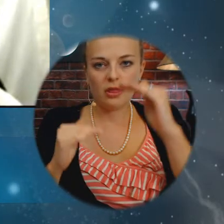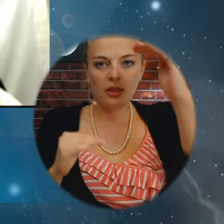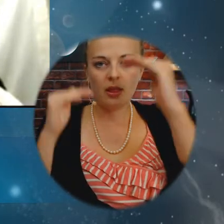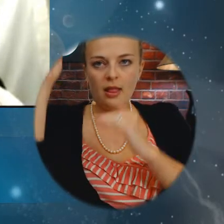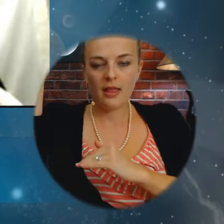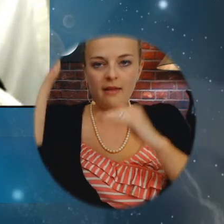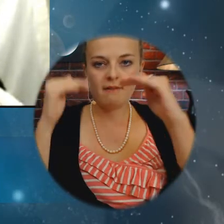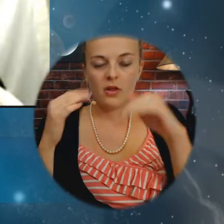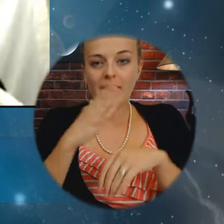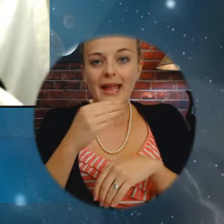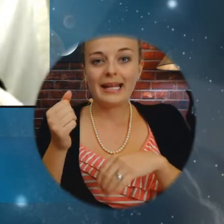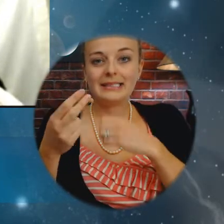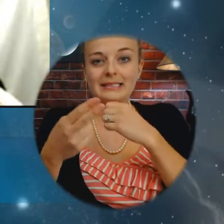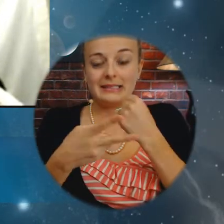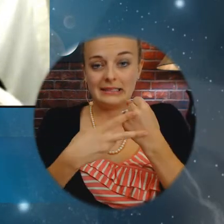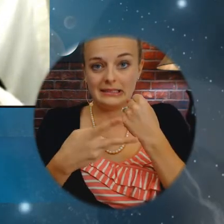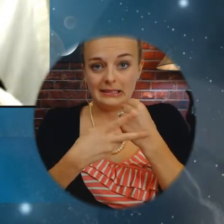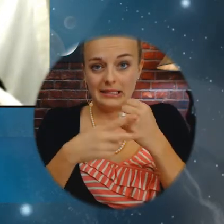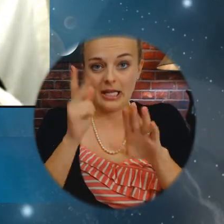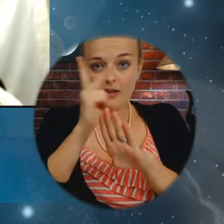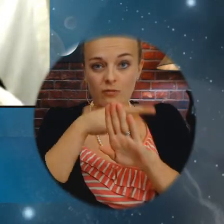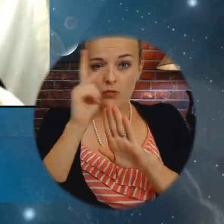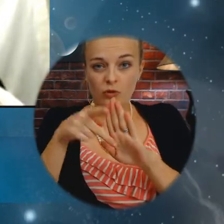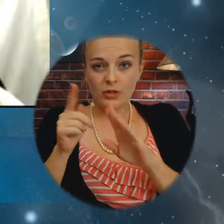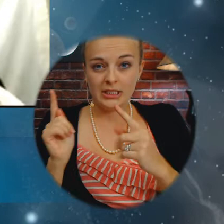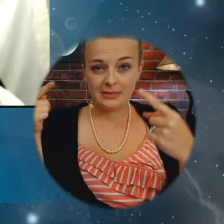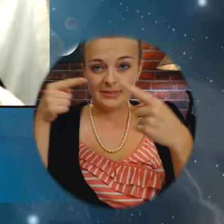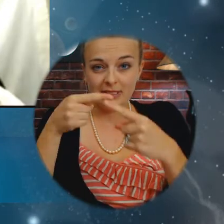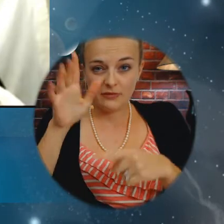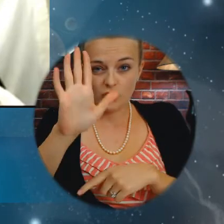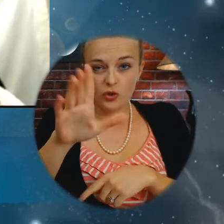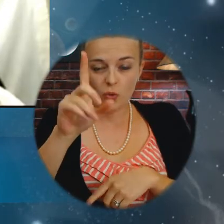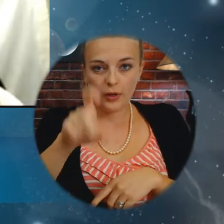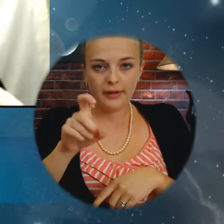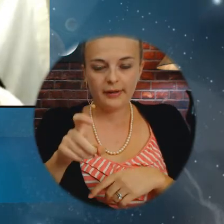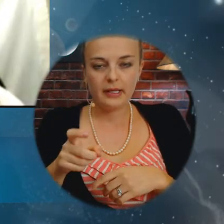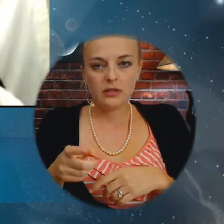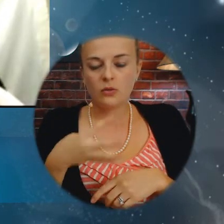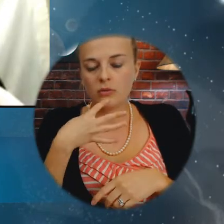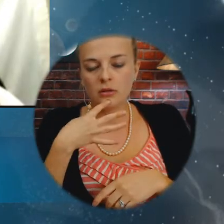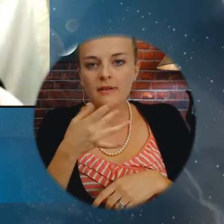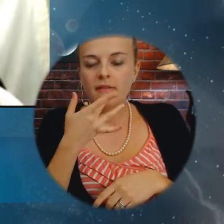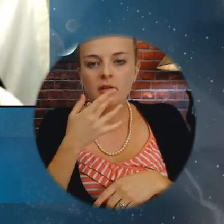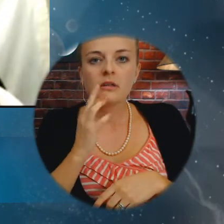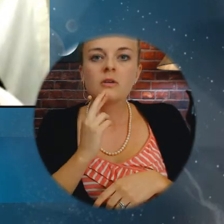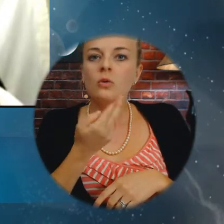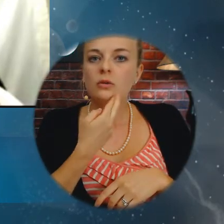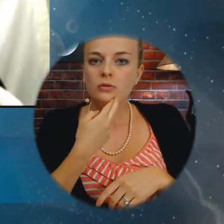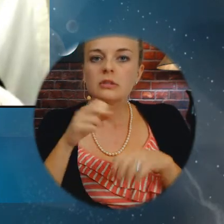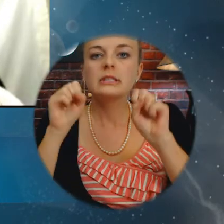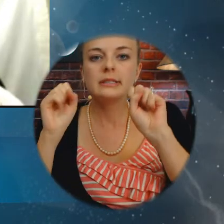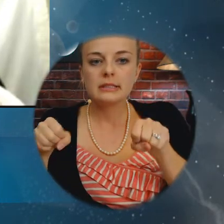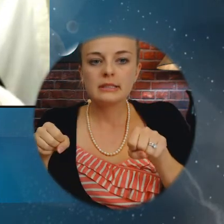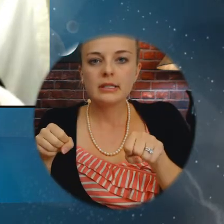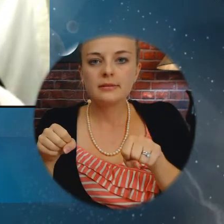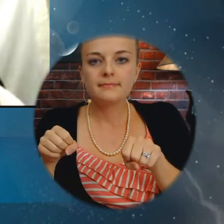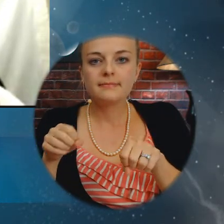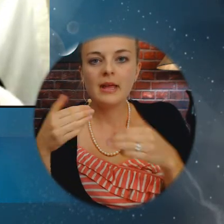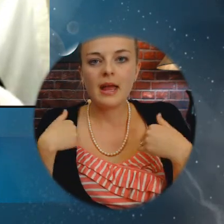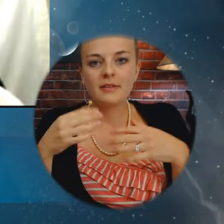program. But there's a lot of other stuff that's going on in the background in terms of the noise reduction systems that are built into the product,